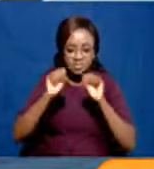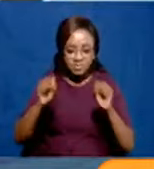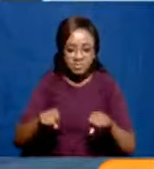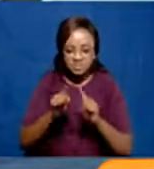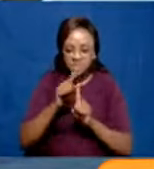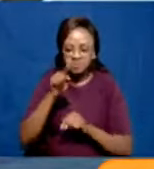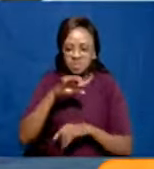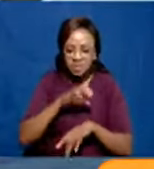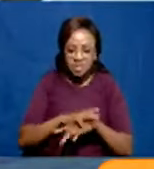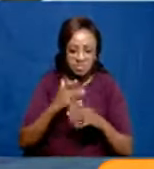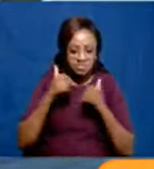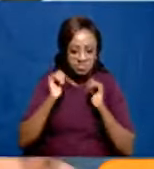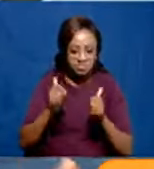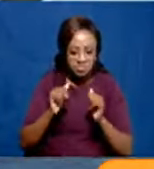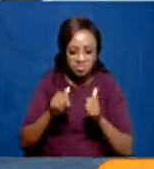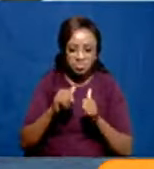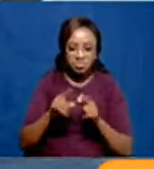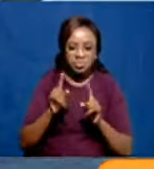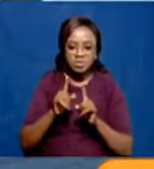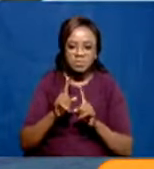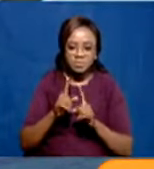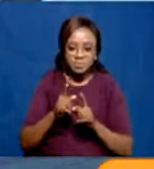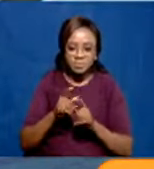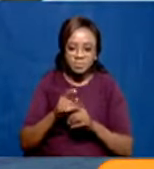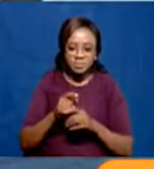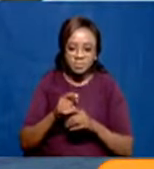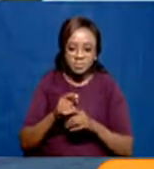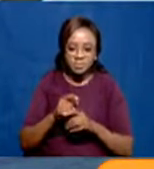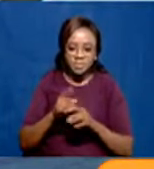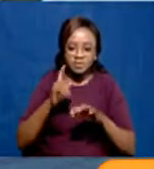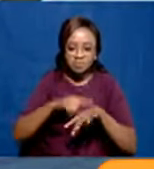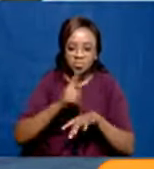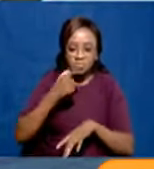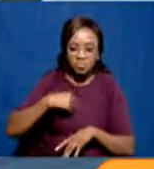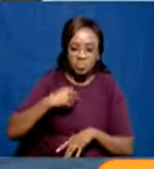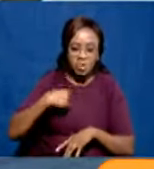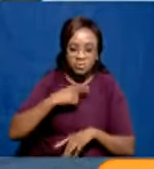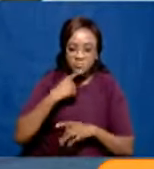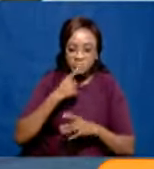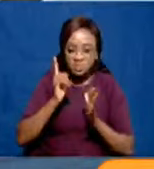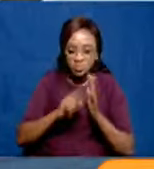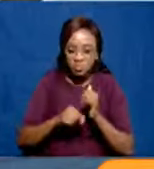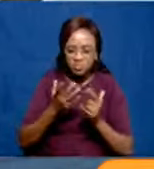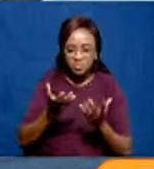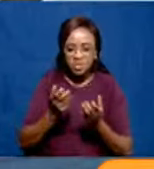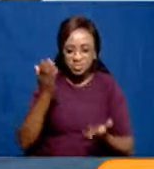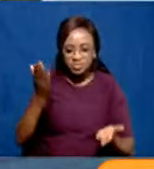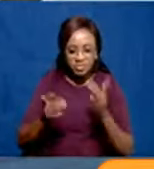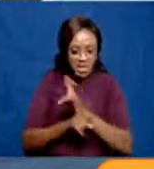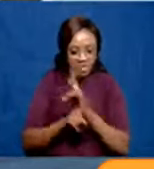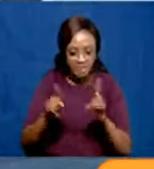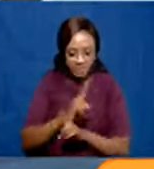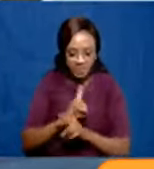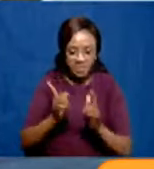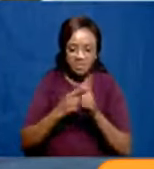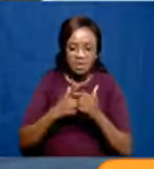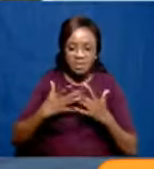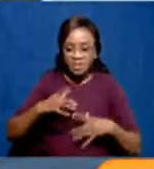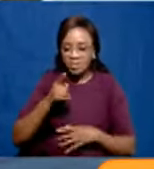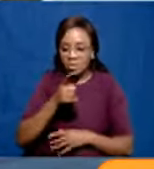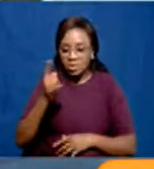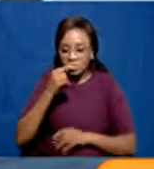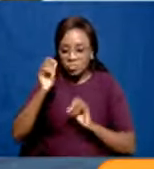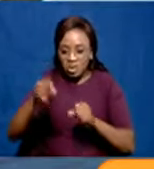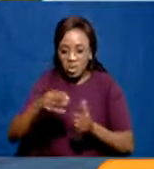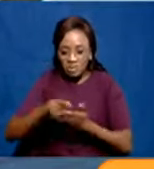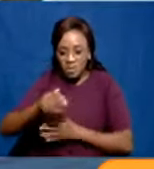deal from the healthcare system, and we have left everybody else behind. So at the moment, what we're saying is, let us try and equalize things so that those who have got more ability